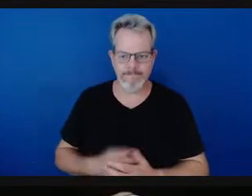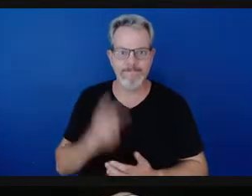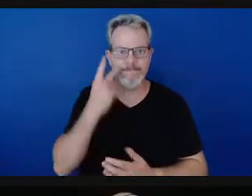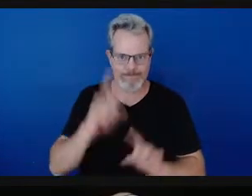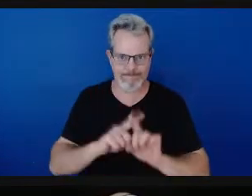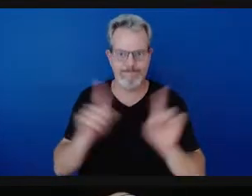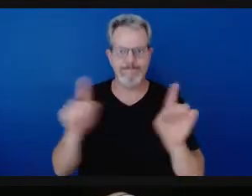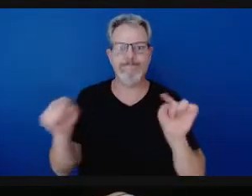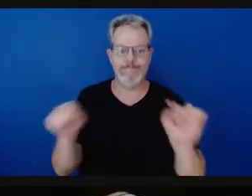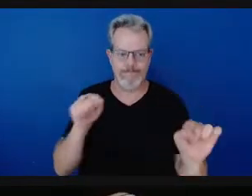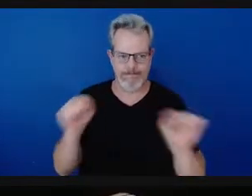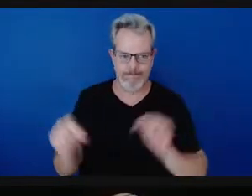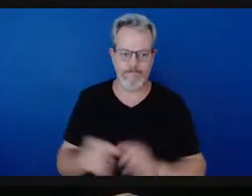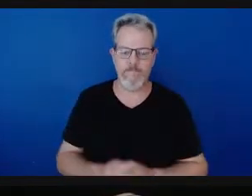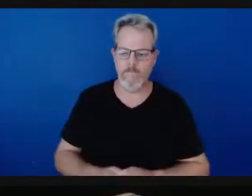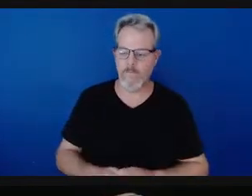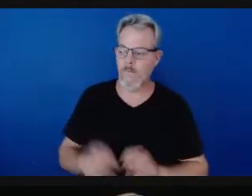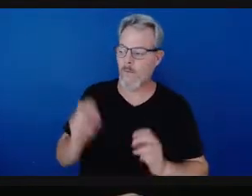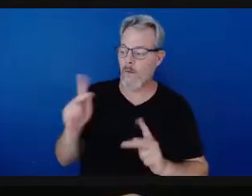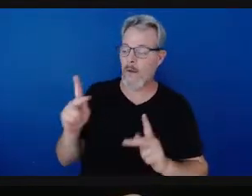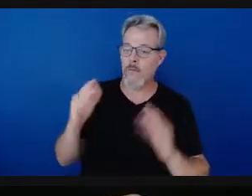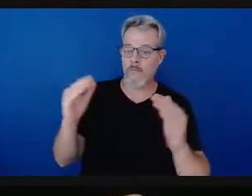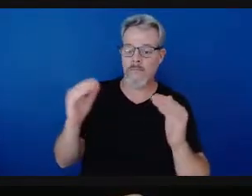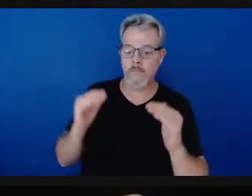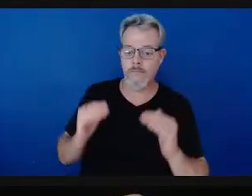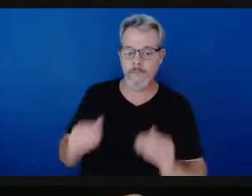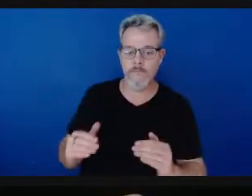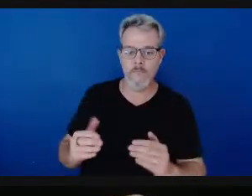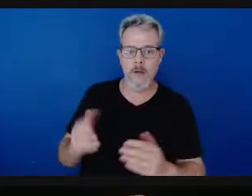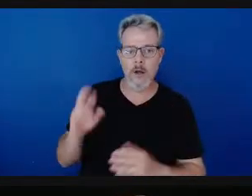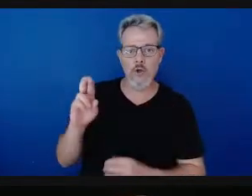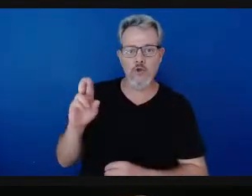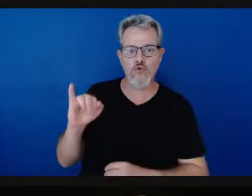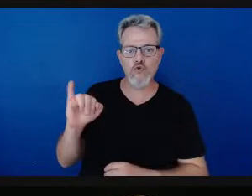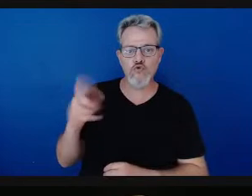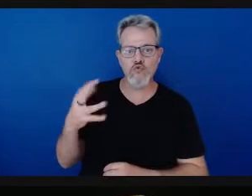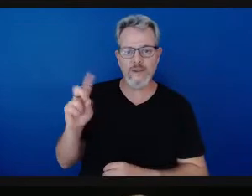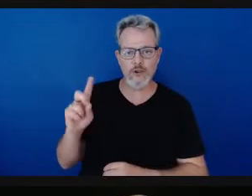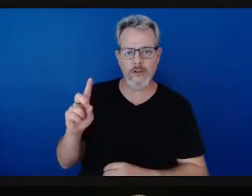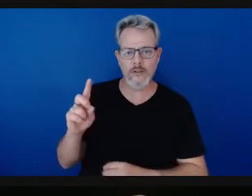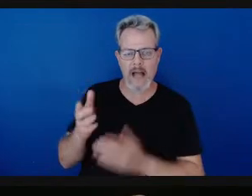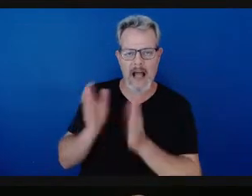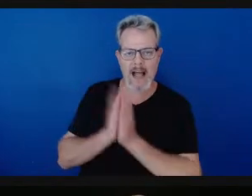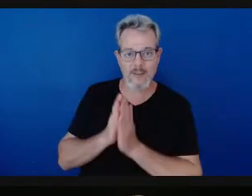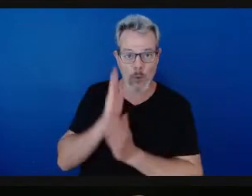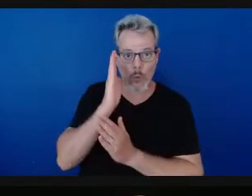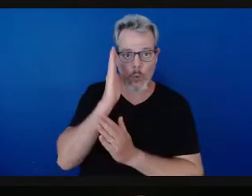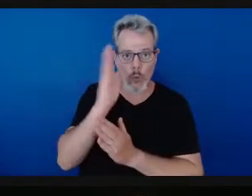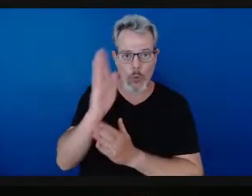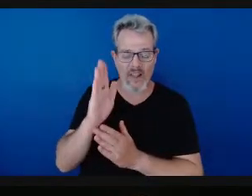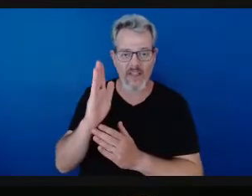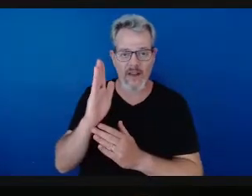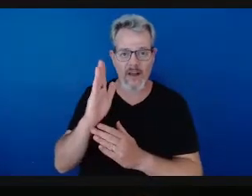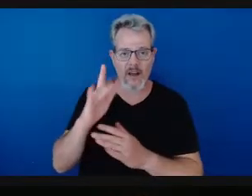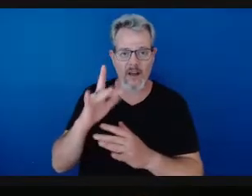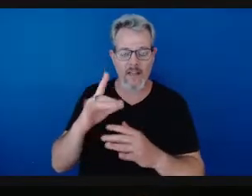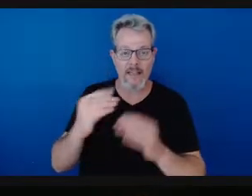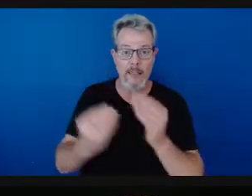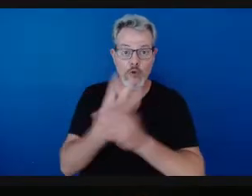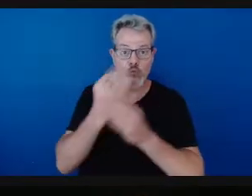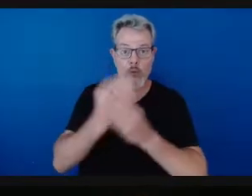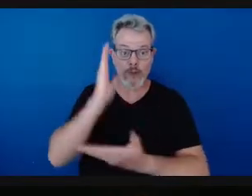right. So Richards asks, will the eruption stop when the deflation stops?